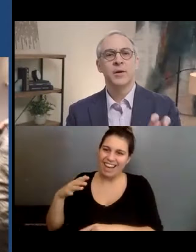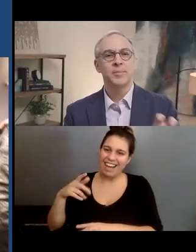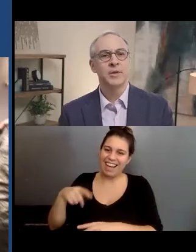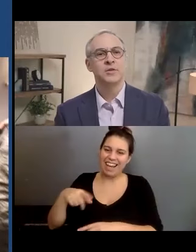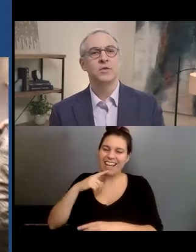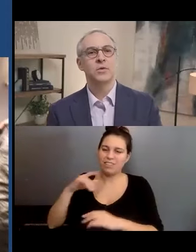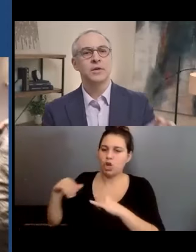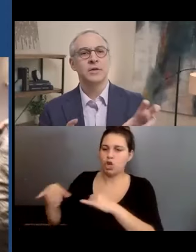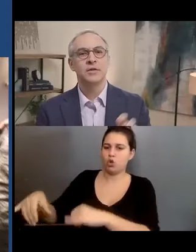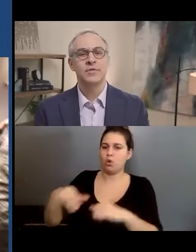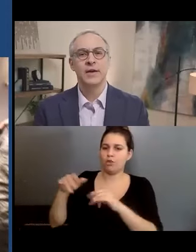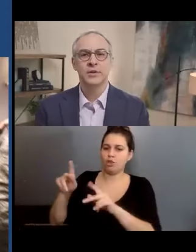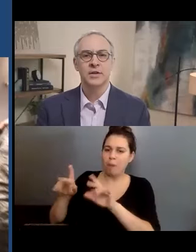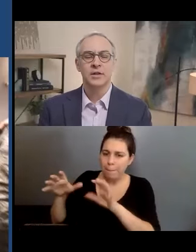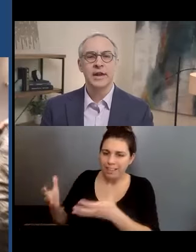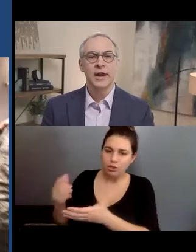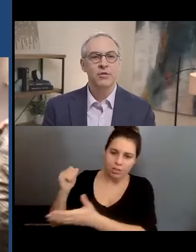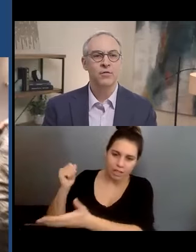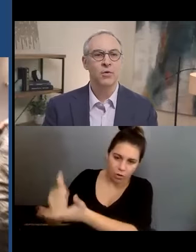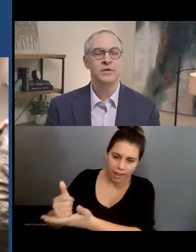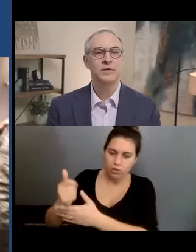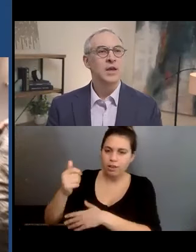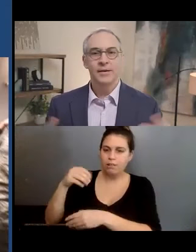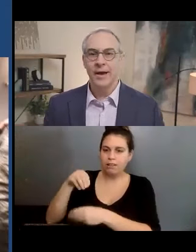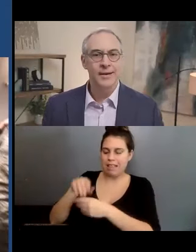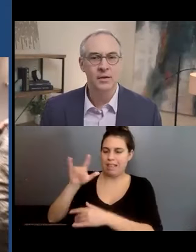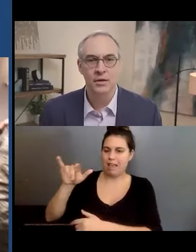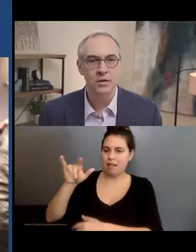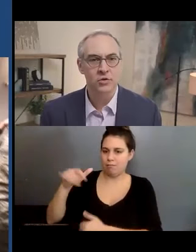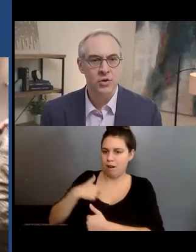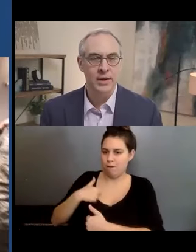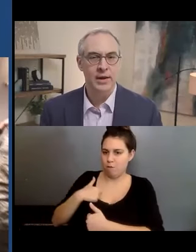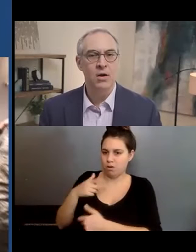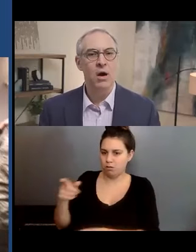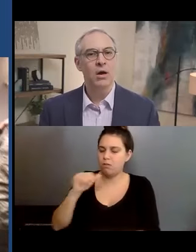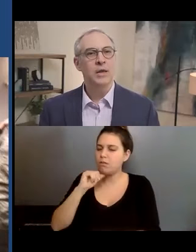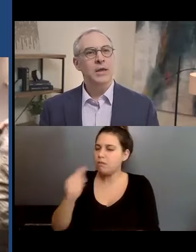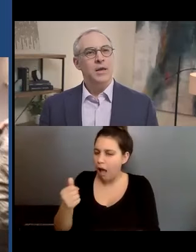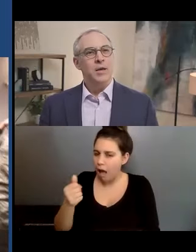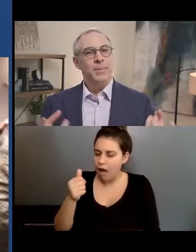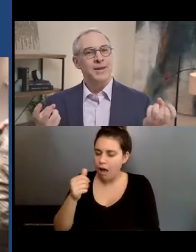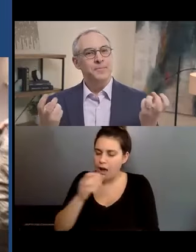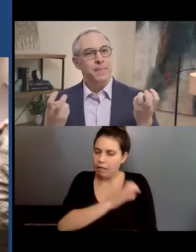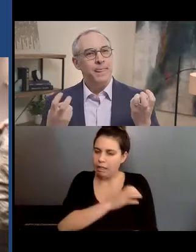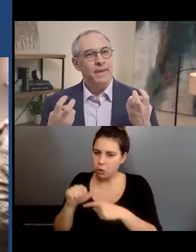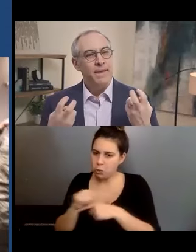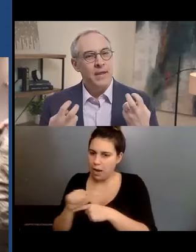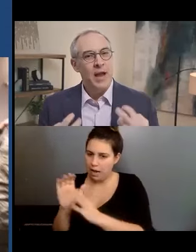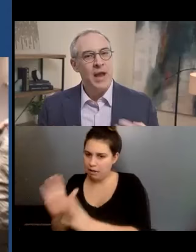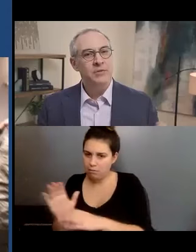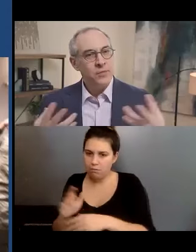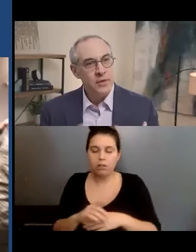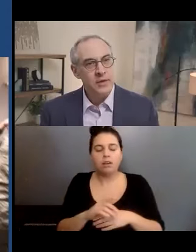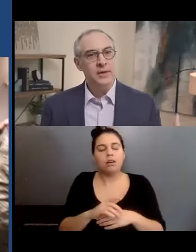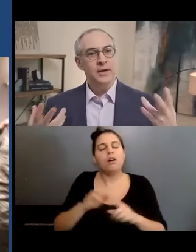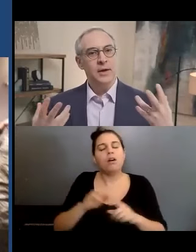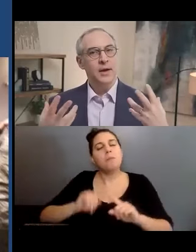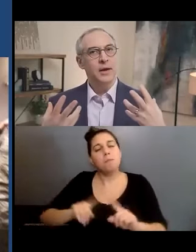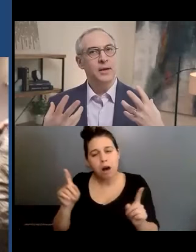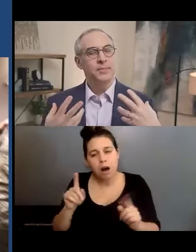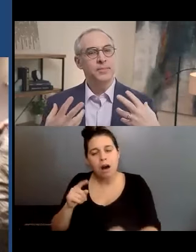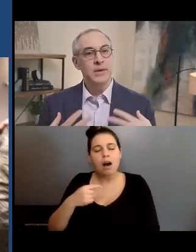intervention, population-oriented intervention in the Air Force, not a clinical training at all. But I was